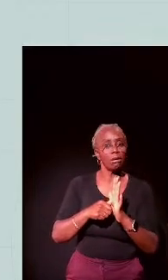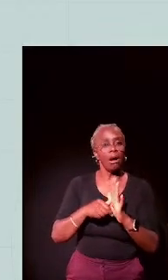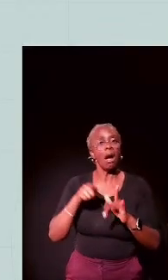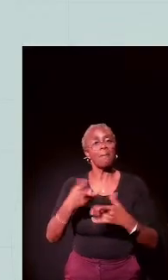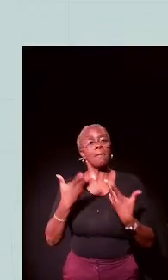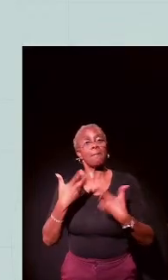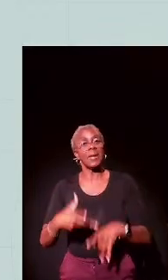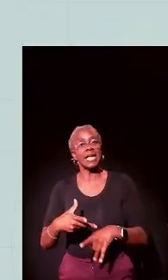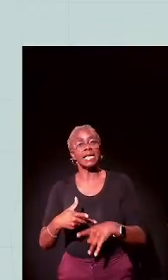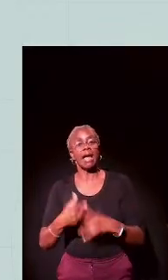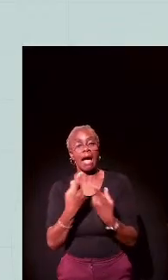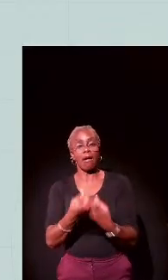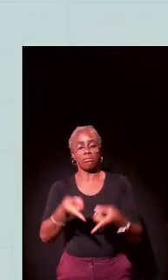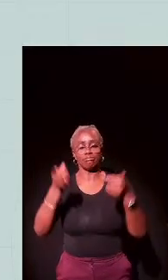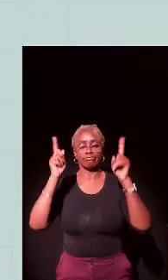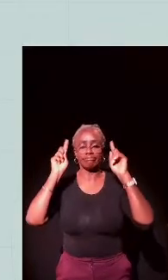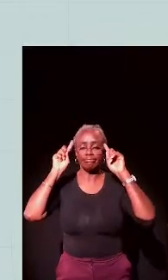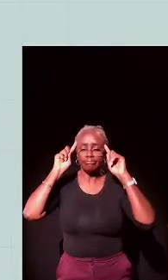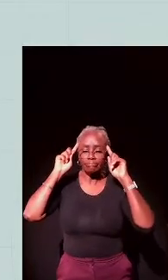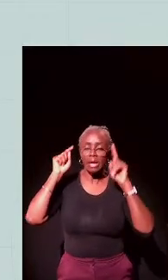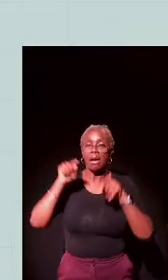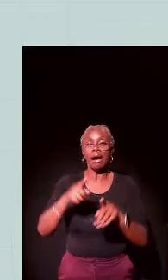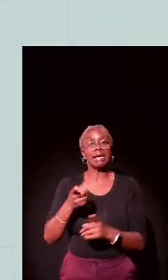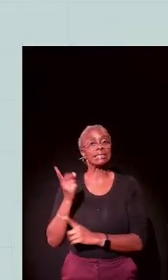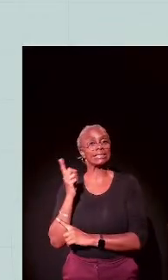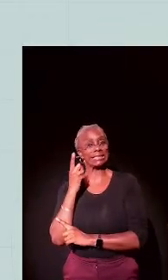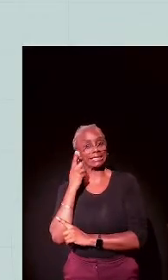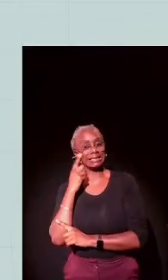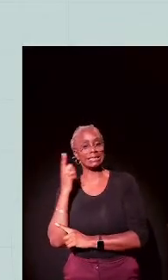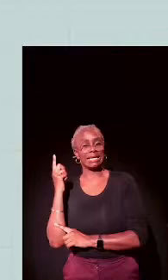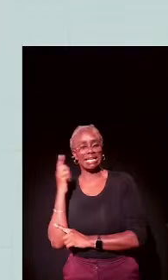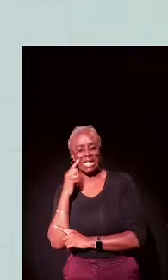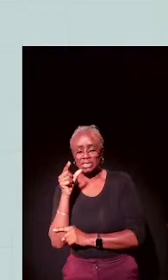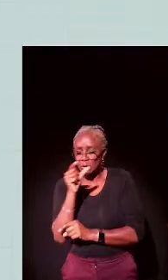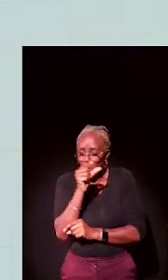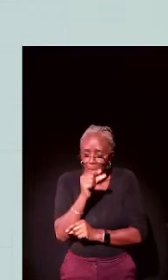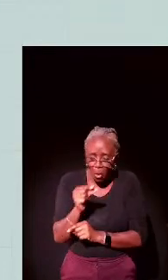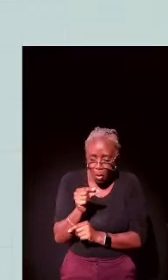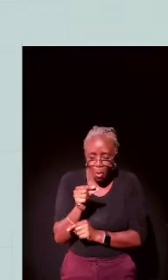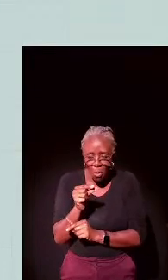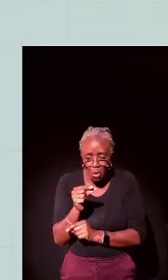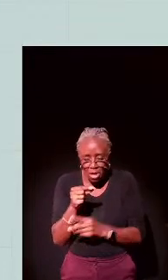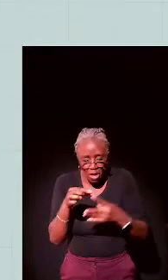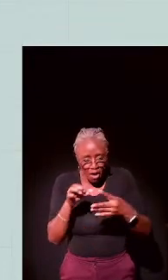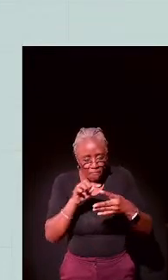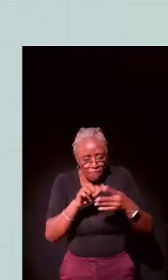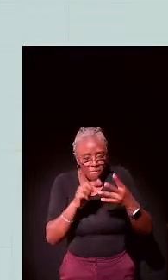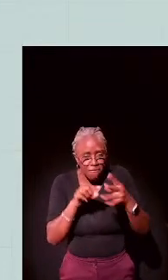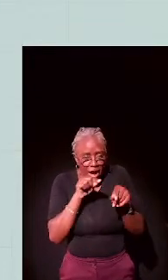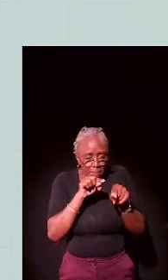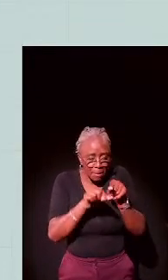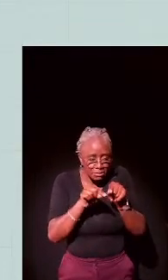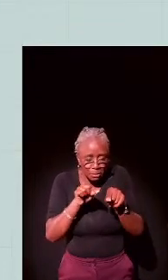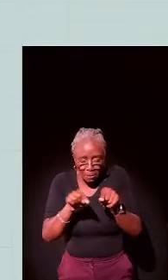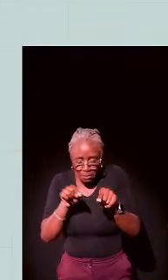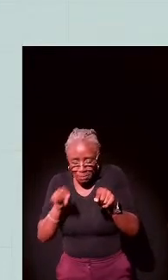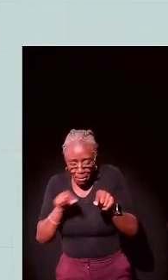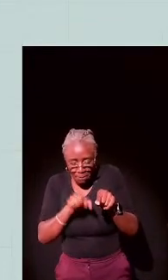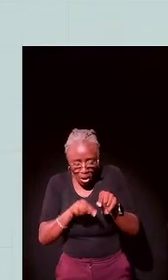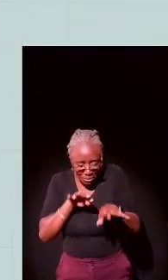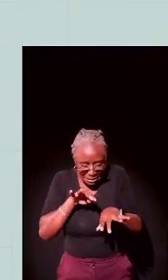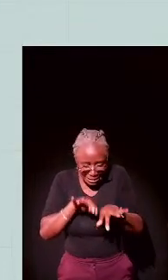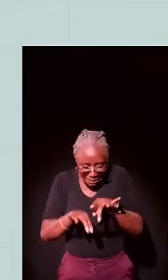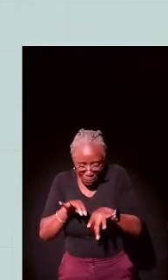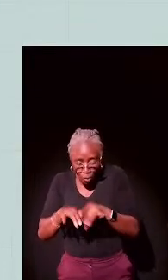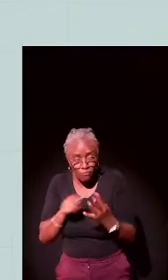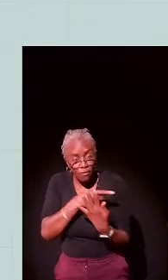Art. What they look like, as you can see, is a tiny 5-button keyboard-ish looking thing, which gives